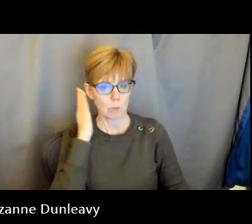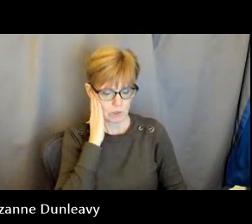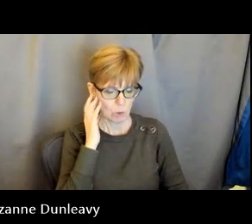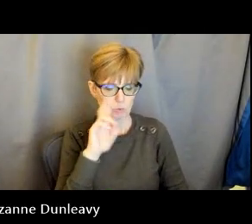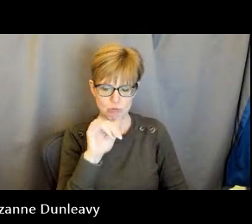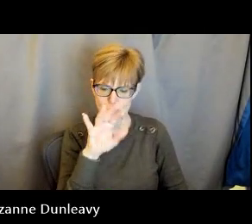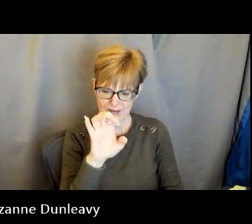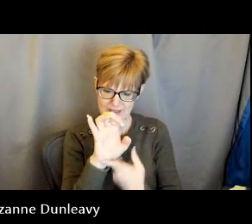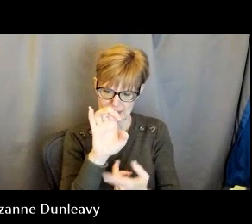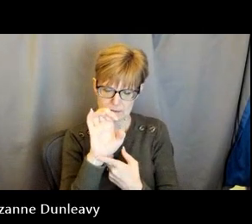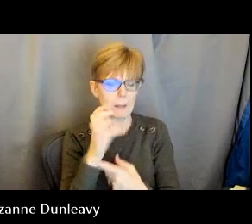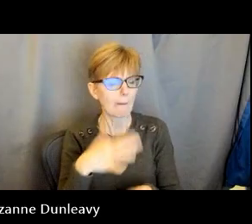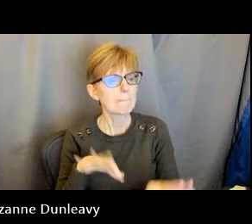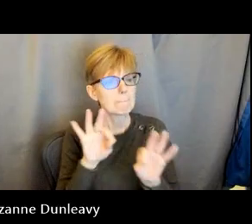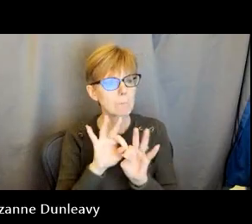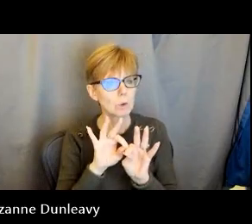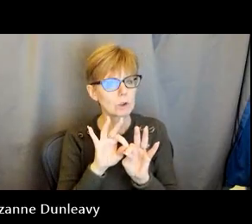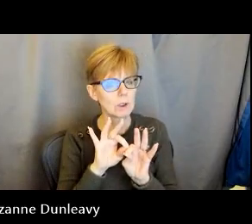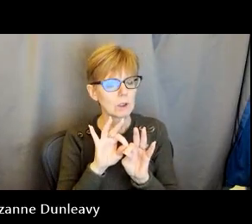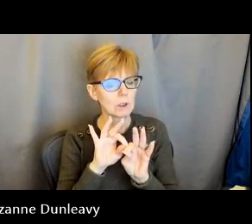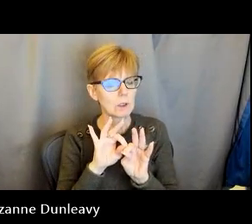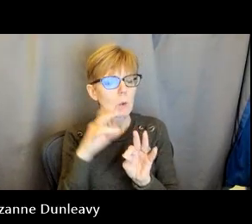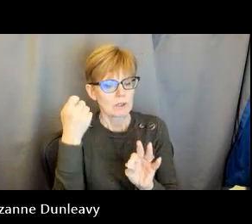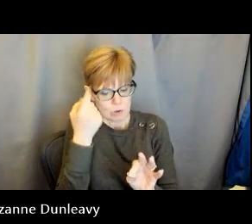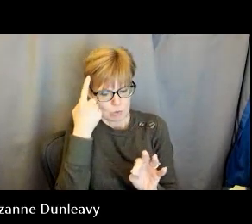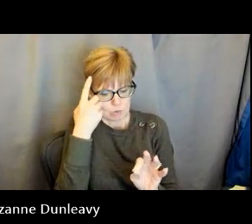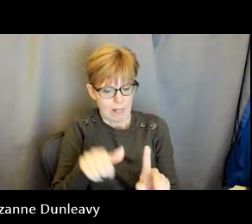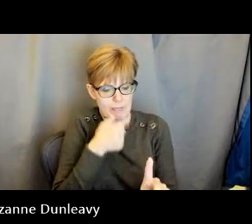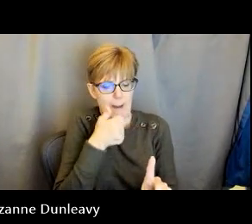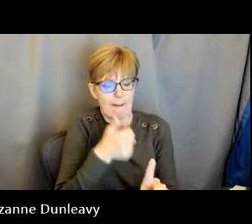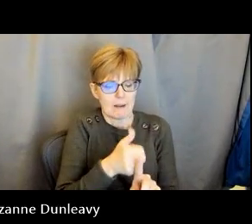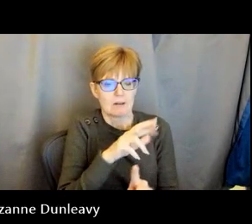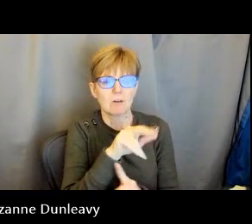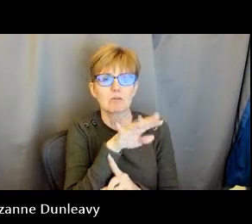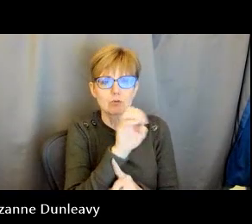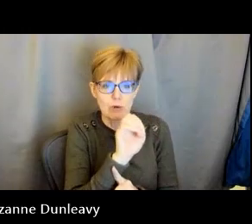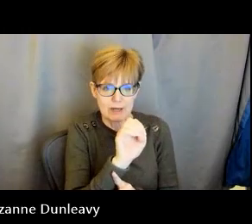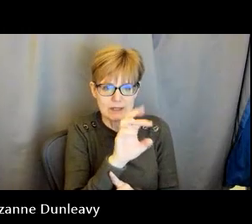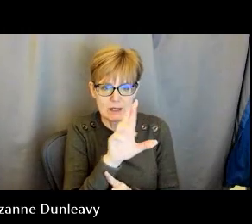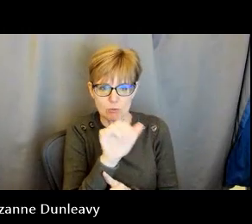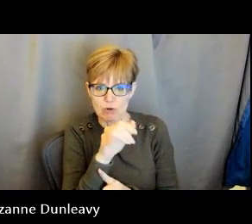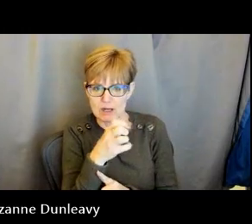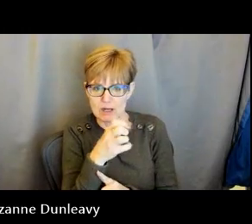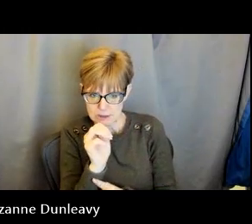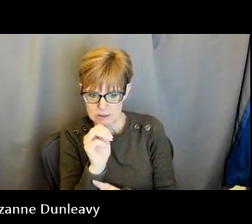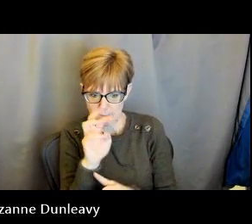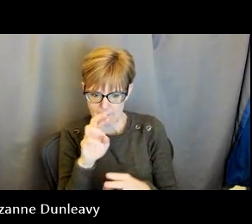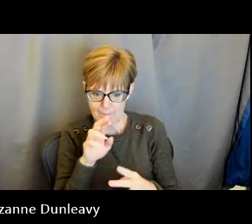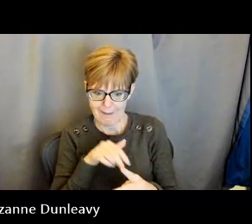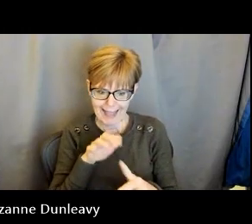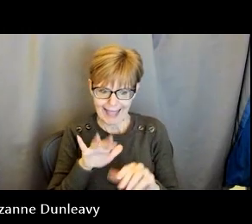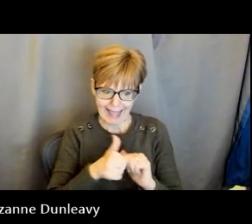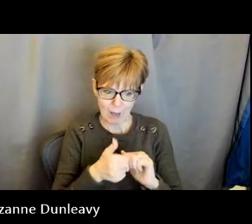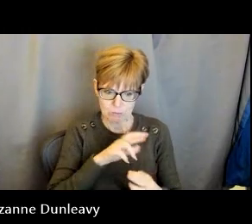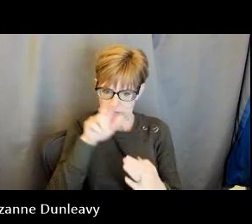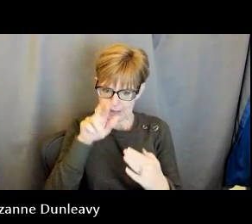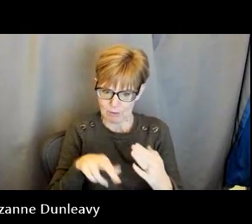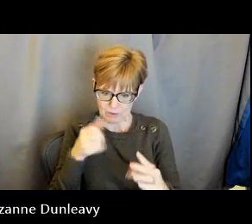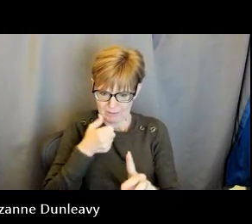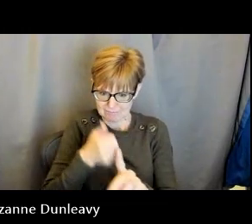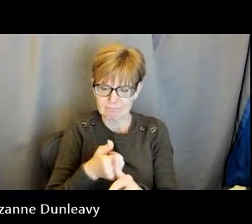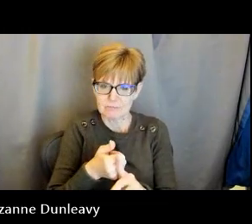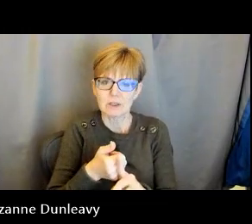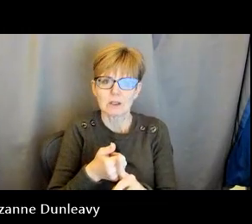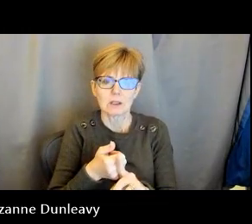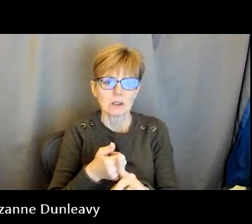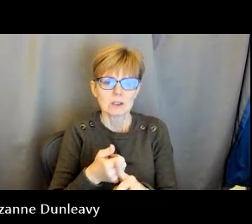and we want to be able to look at the impact of race and racism on outcomes, well, we have to measure race somehow. And as a social